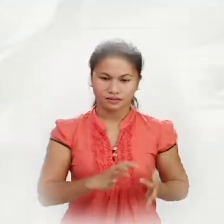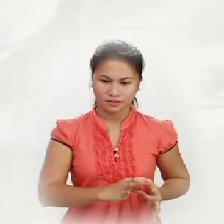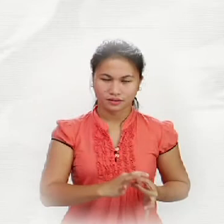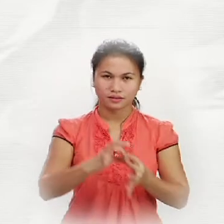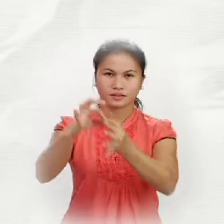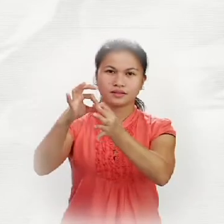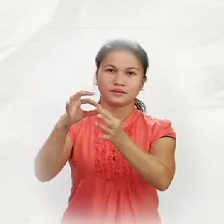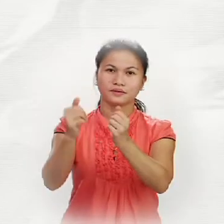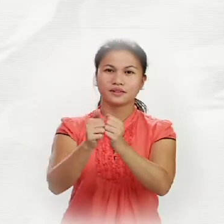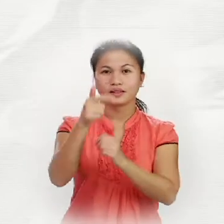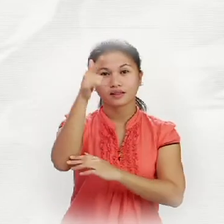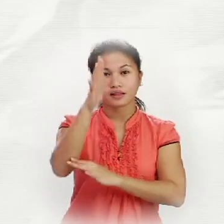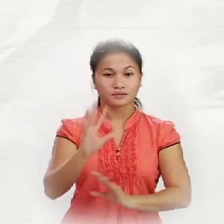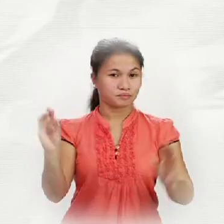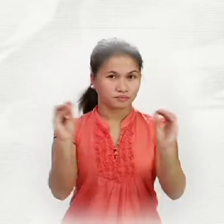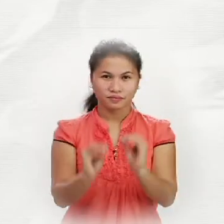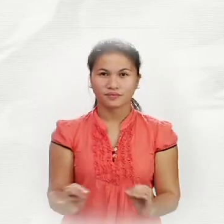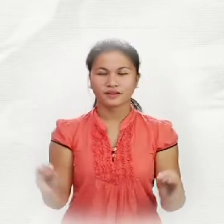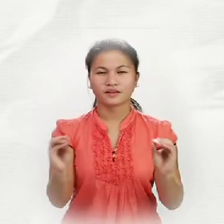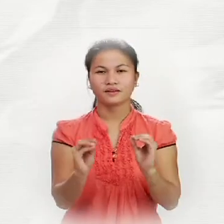God. Nothing,